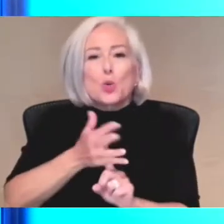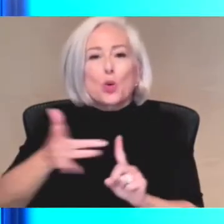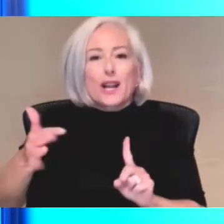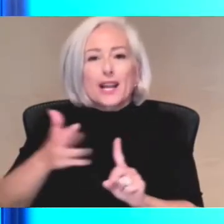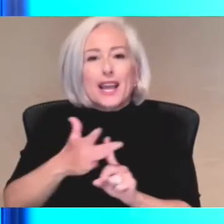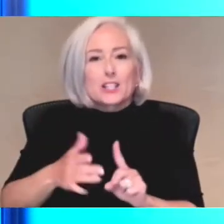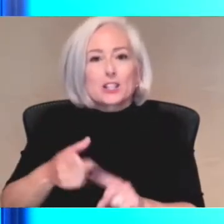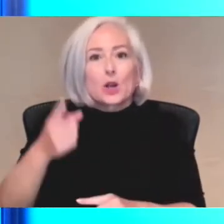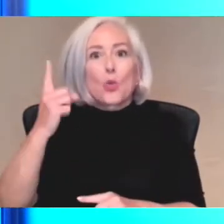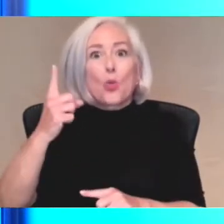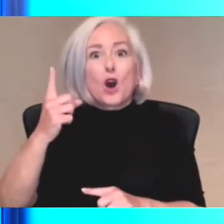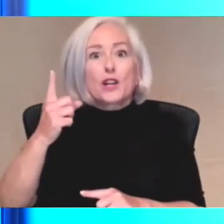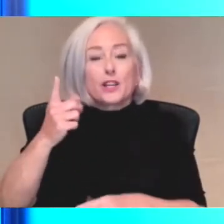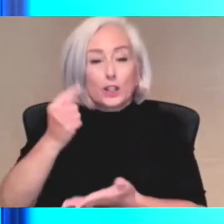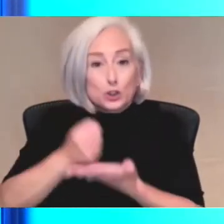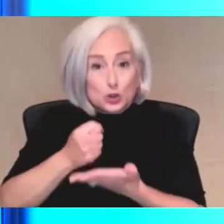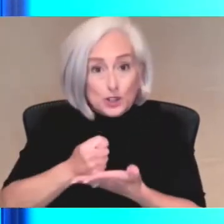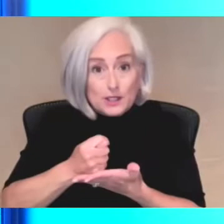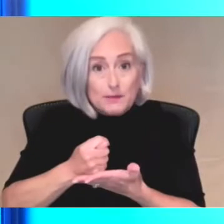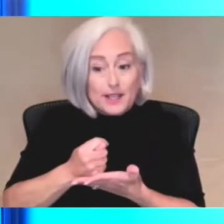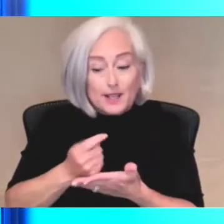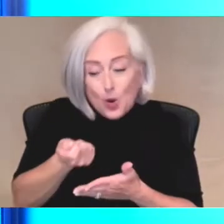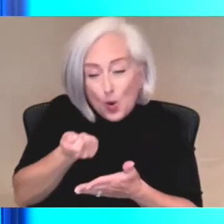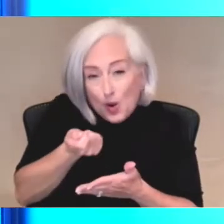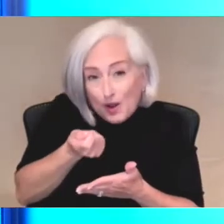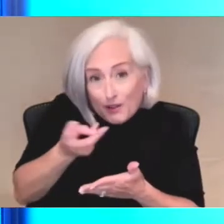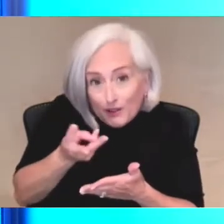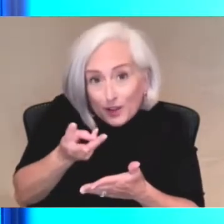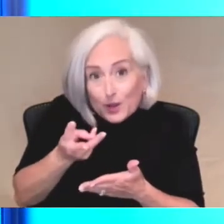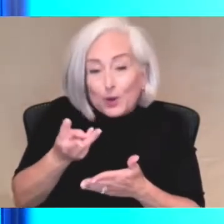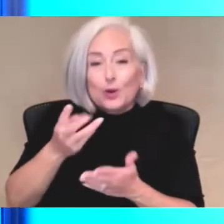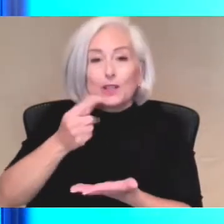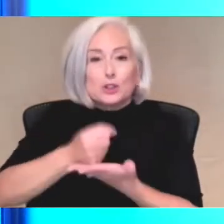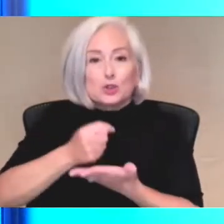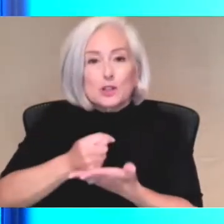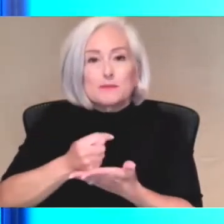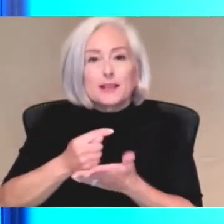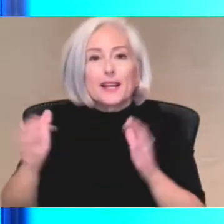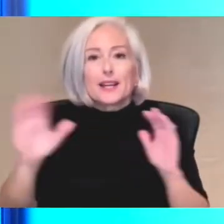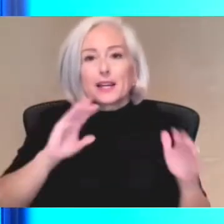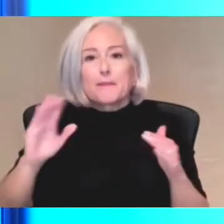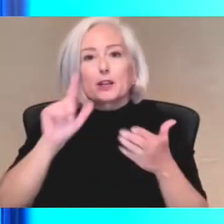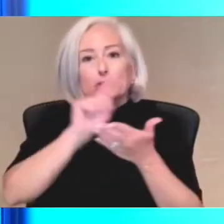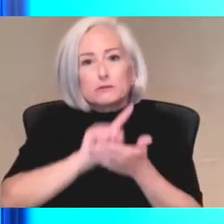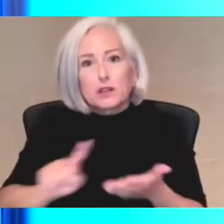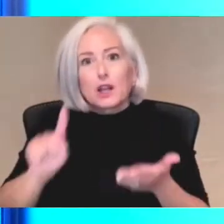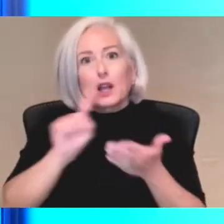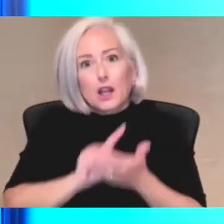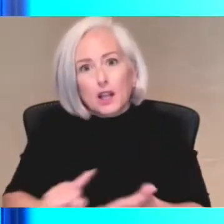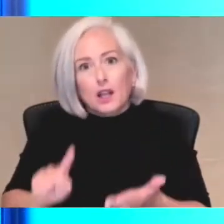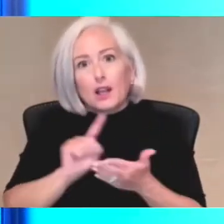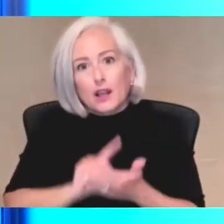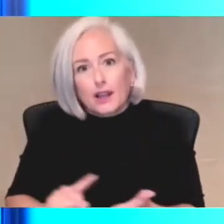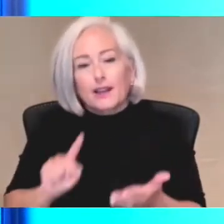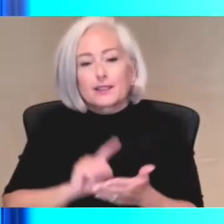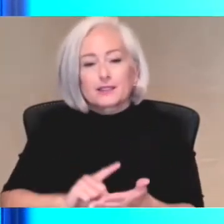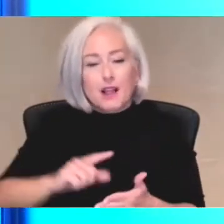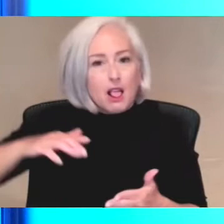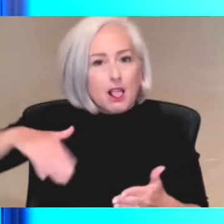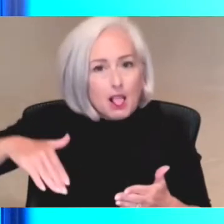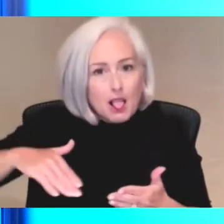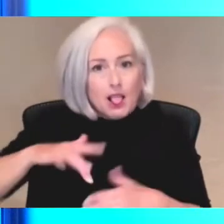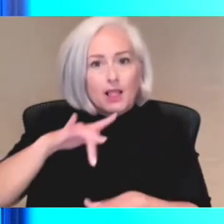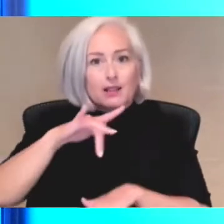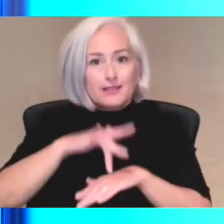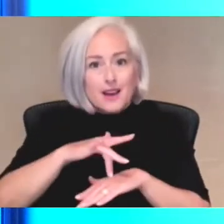several treatments, as opposed to many weeks. So we're not quite there yet, but I think there's